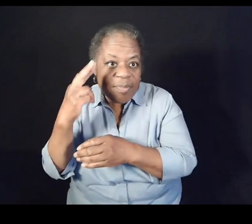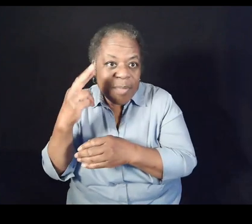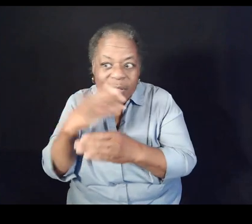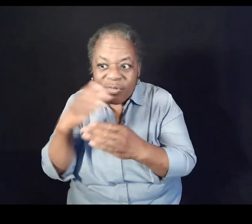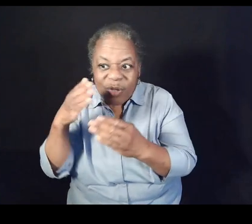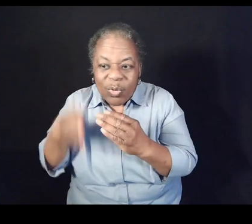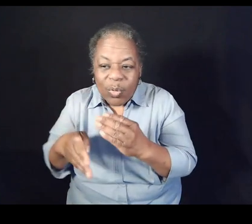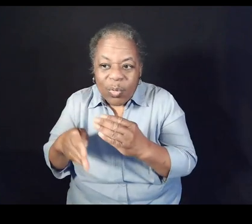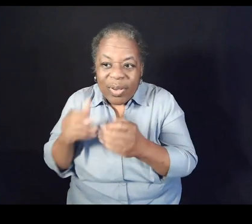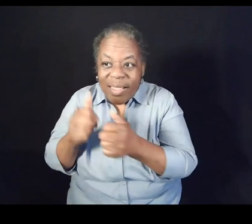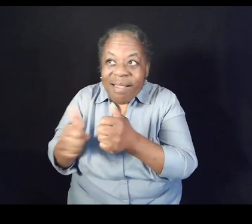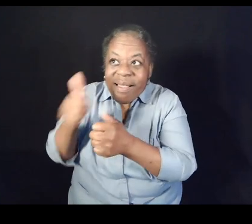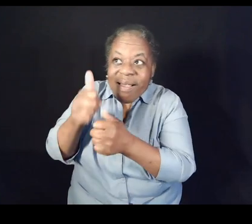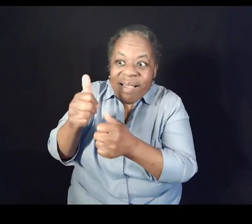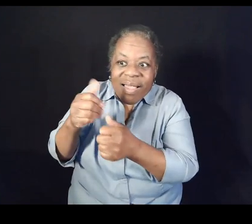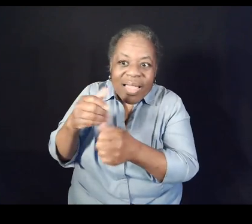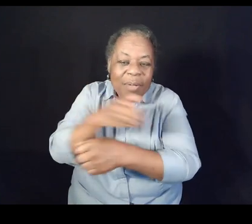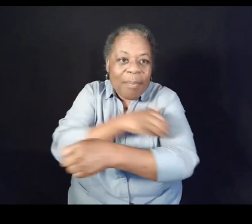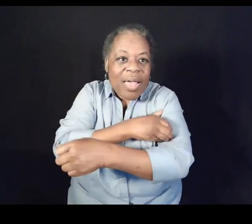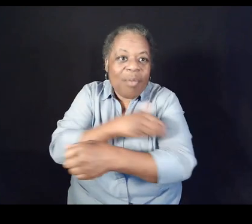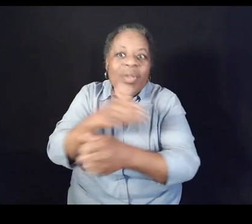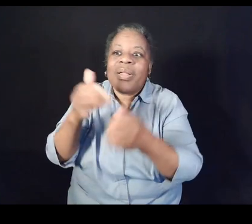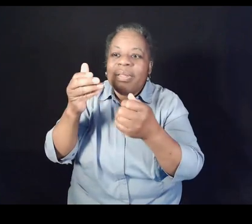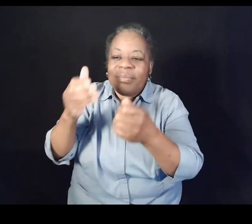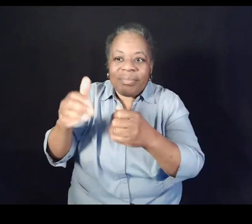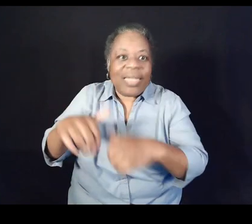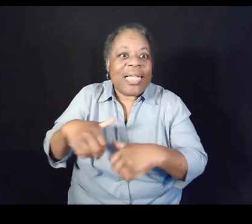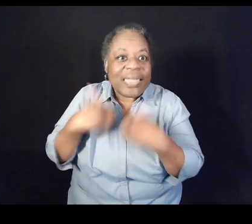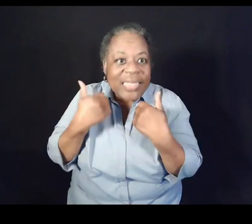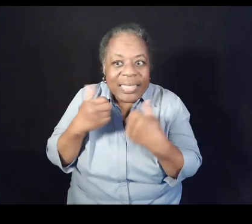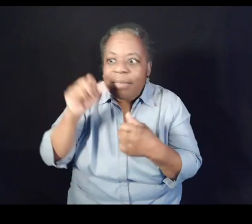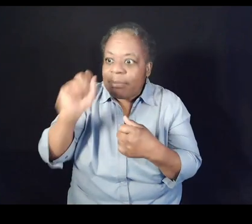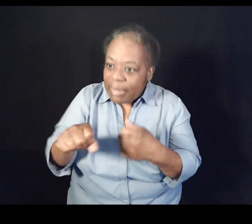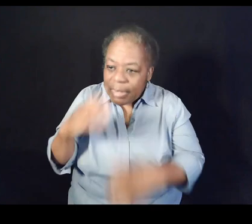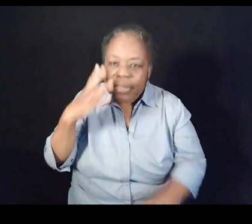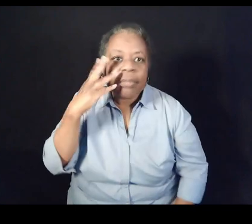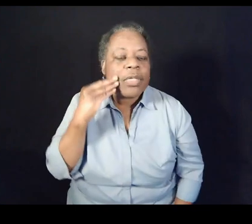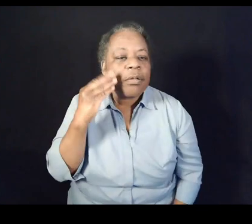being really does exist and can be experienced?